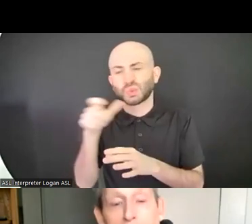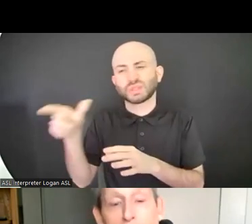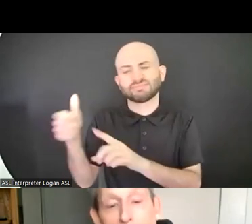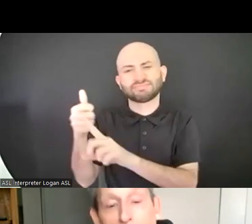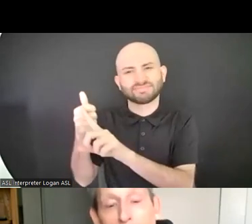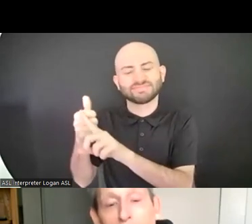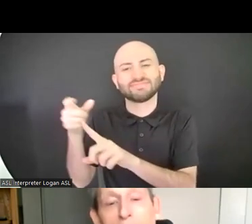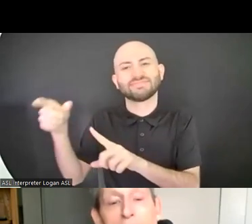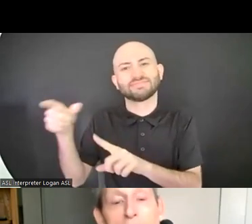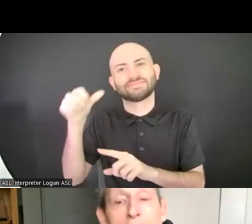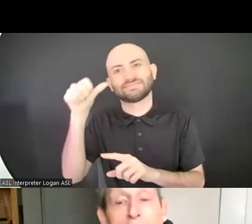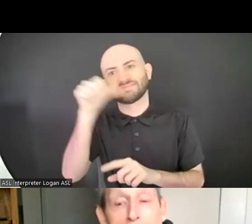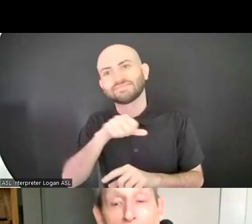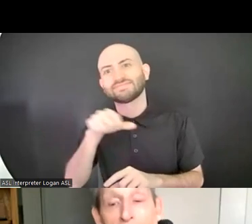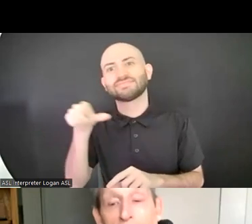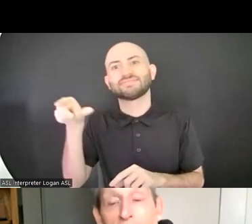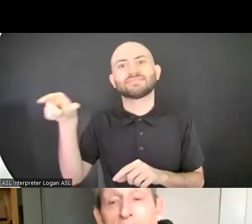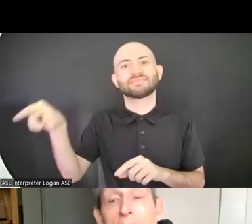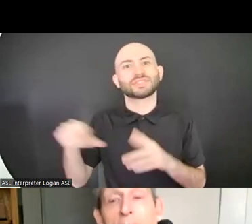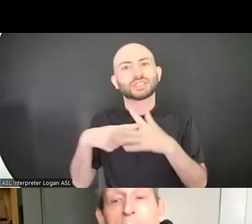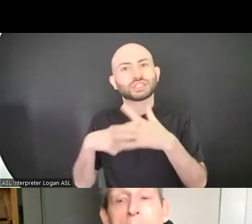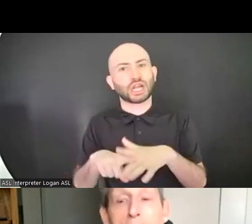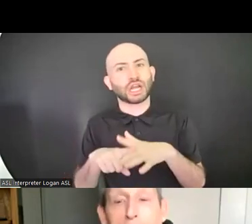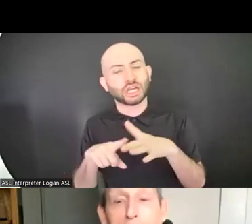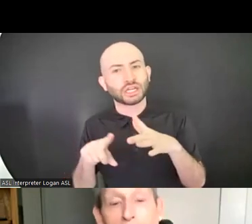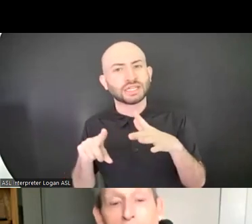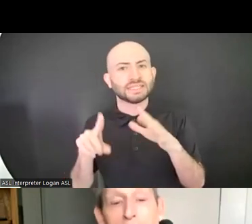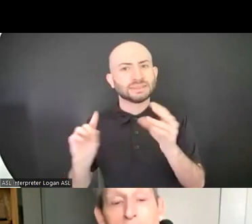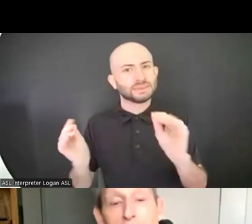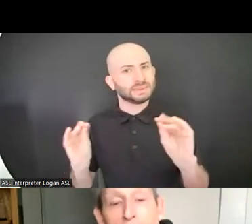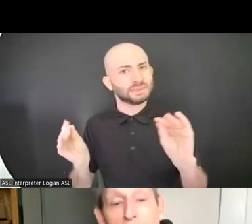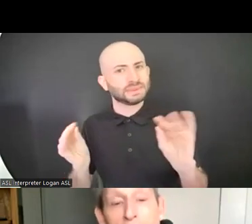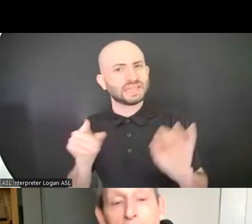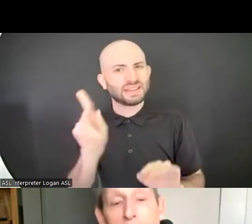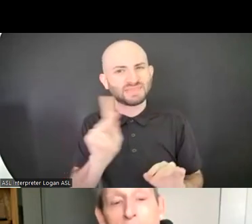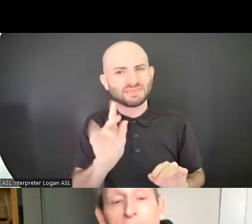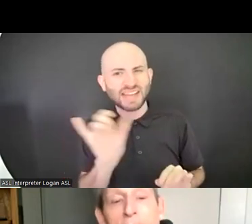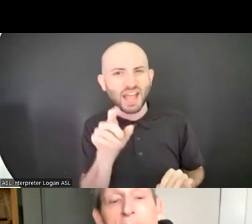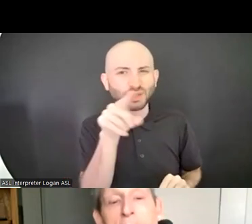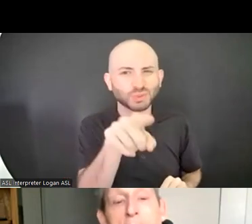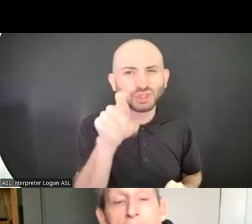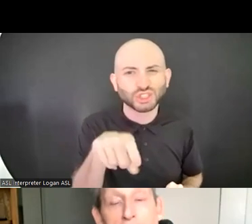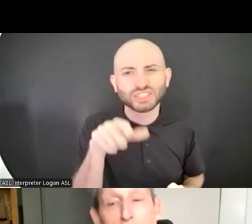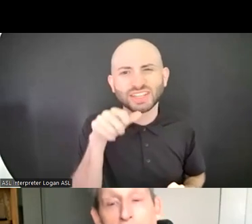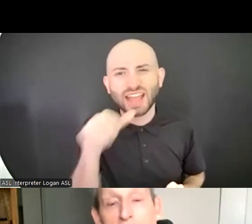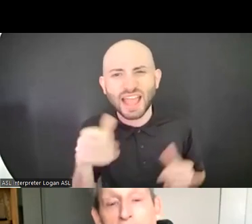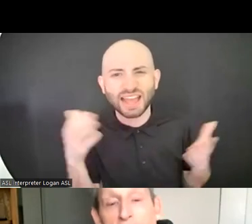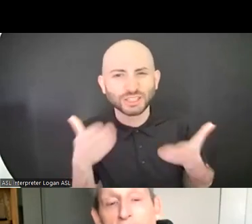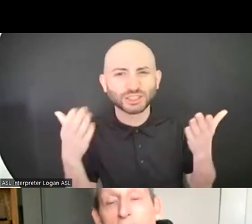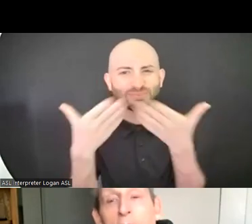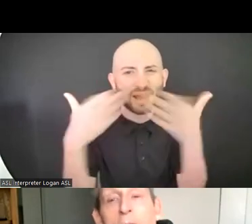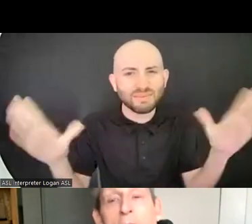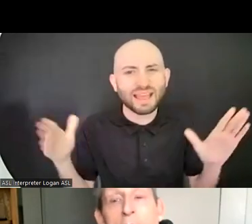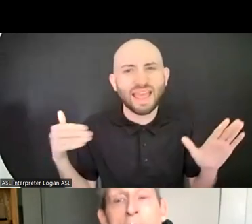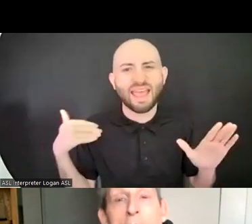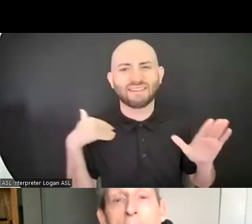quite a loud rant on people like you shouldn't be out in public there's places for